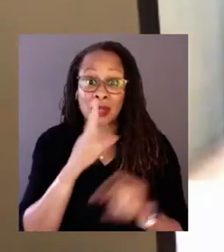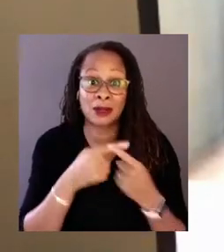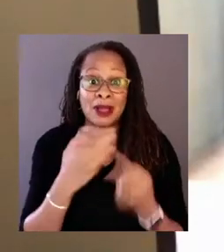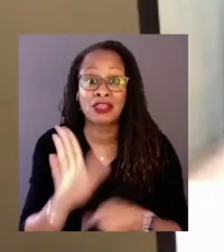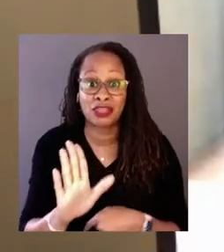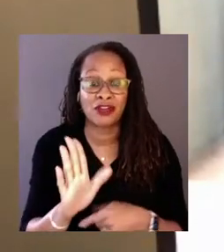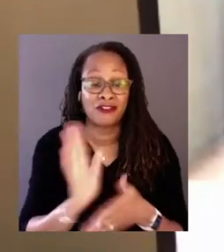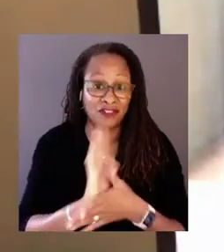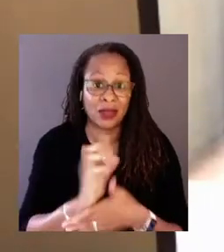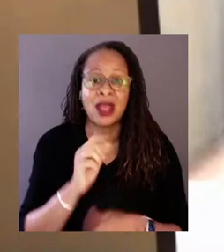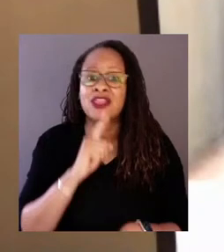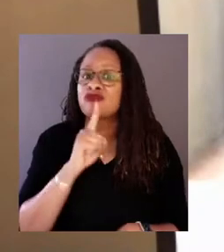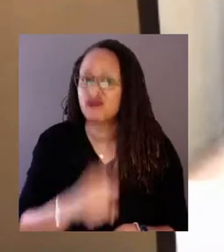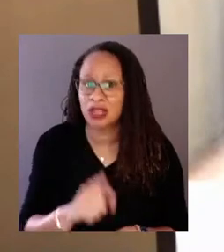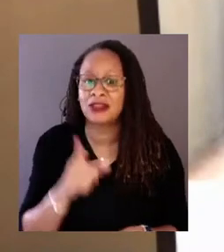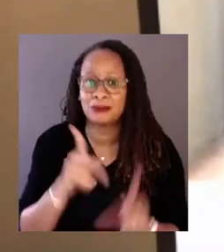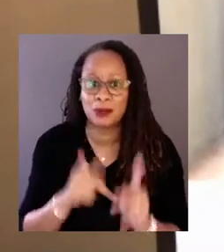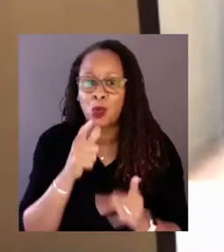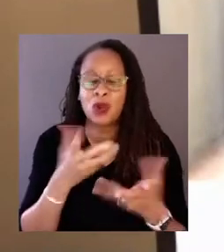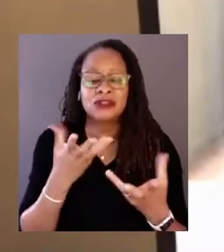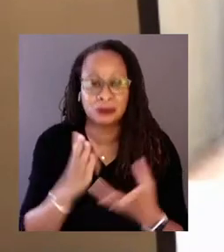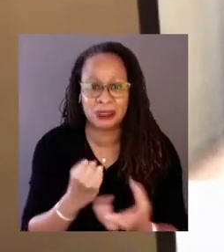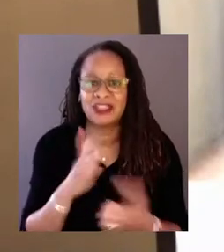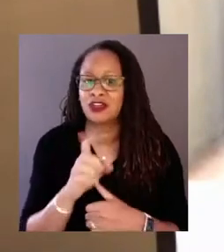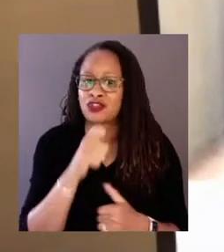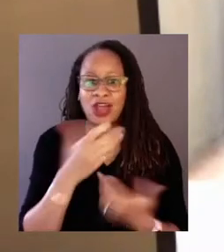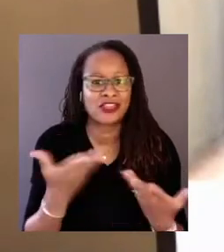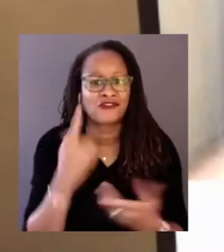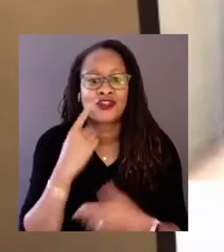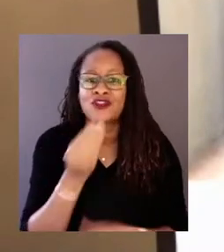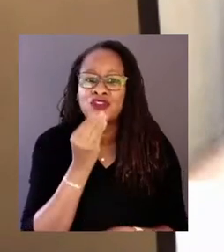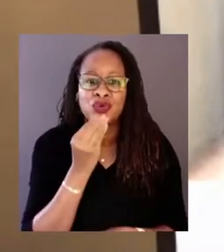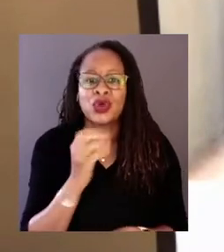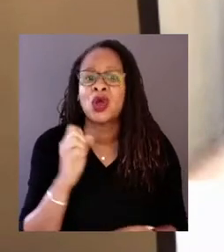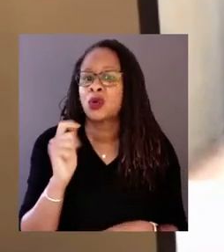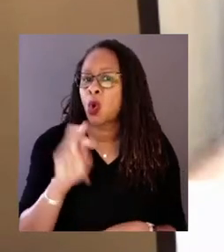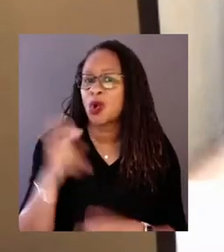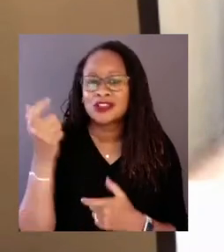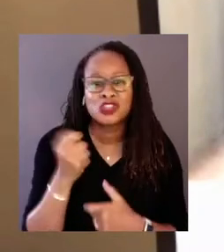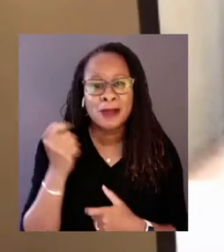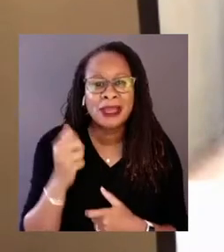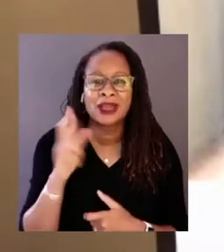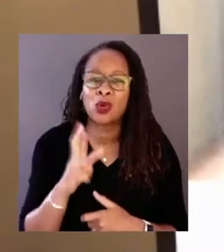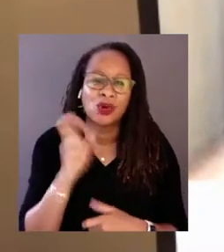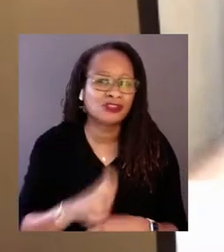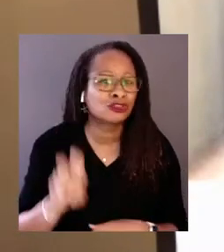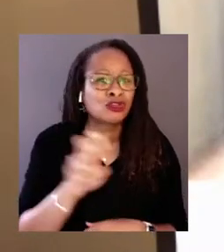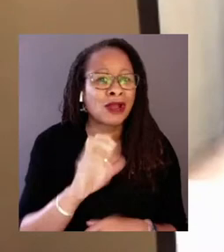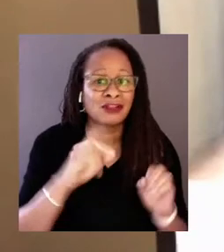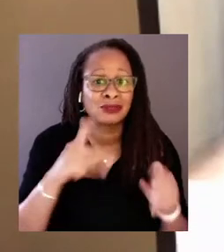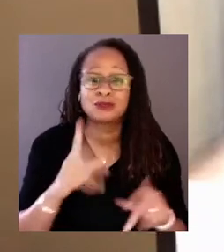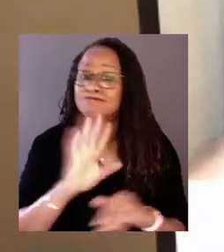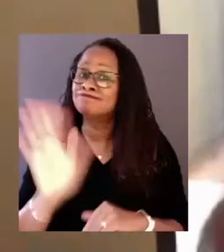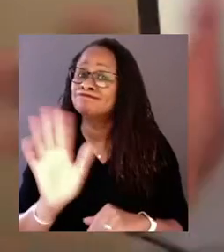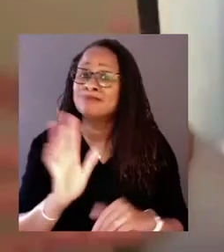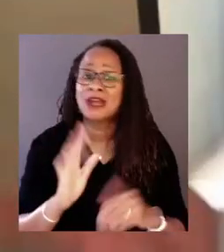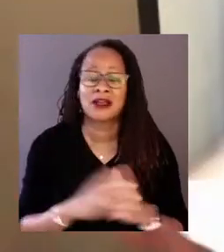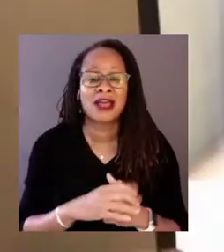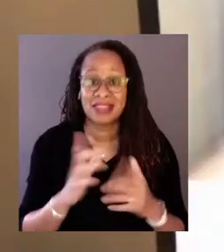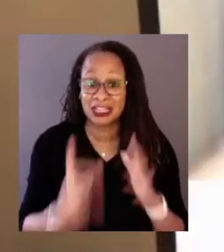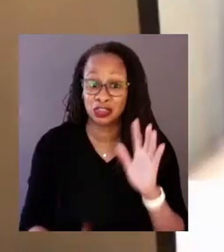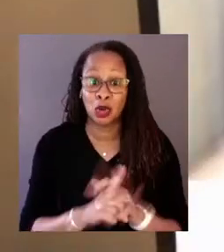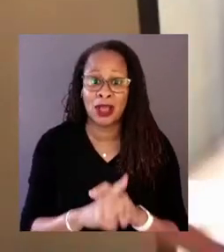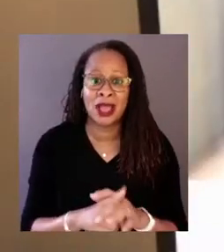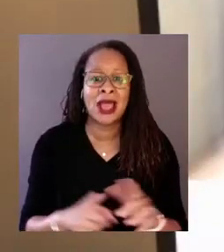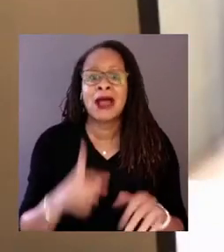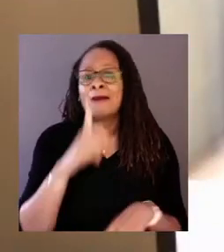really wanted to be there. They weren't there for the food, they weren't there for the champagne, but they really came to be there. There were some downsides here because we didn't have that collective